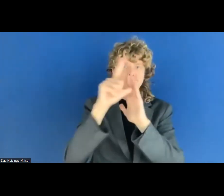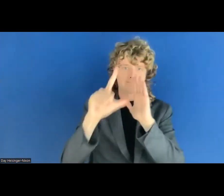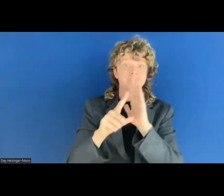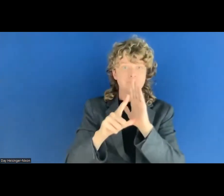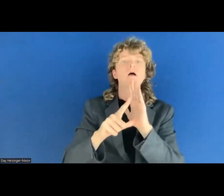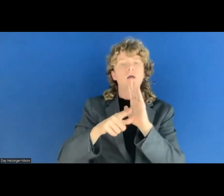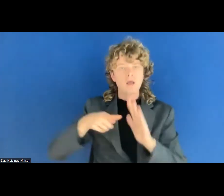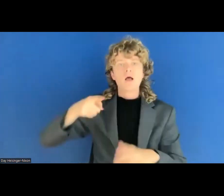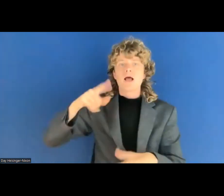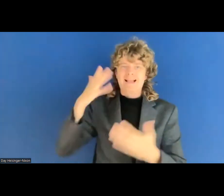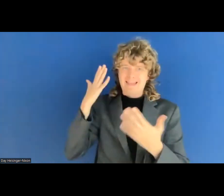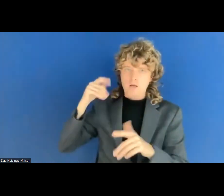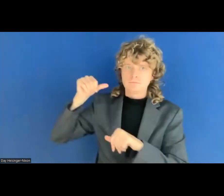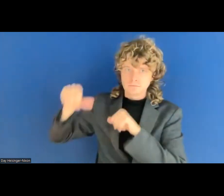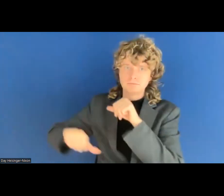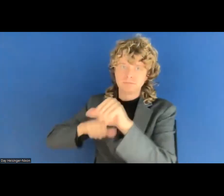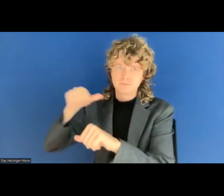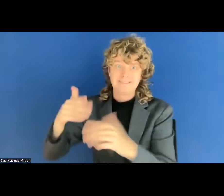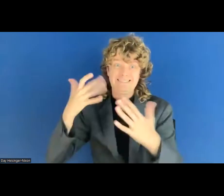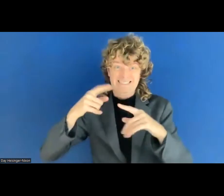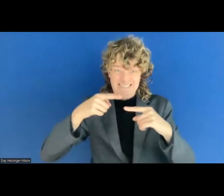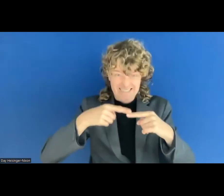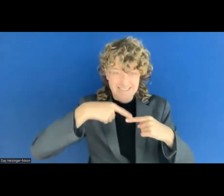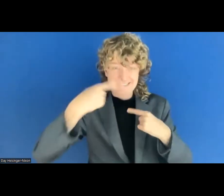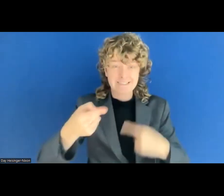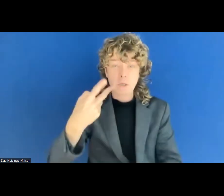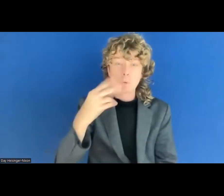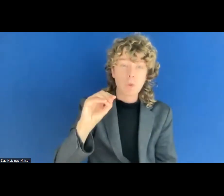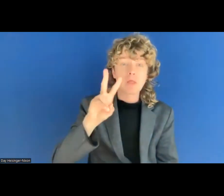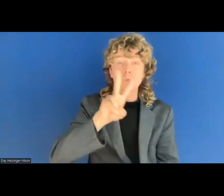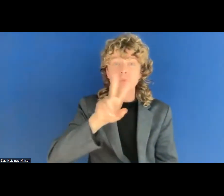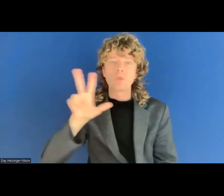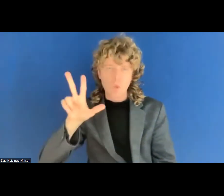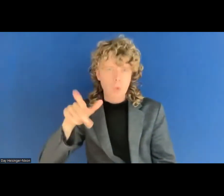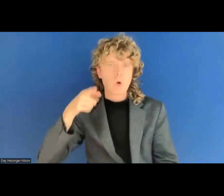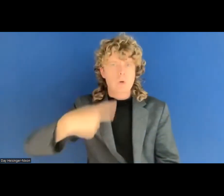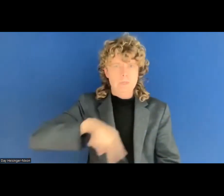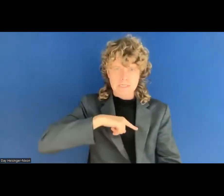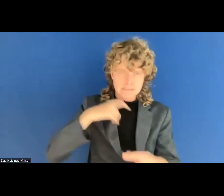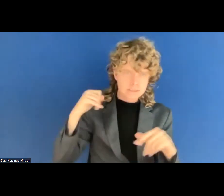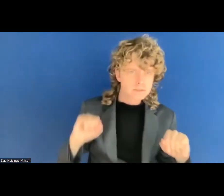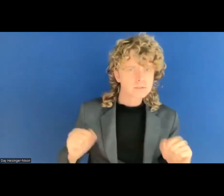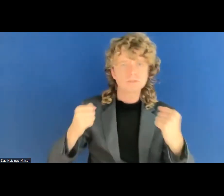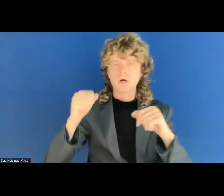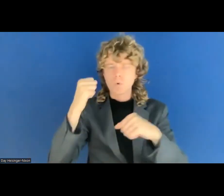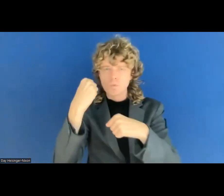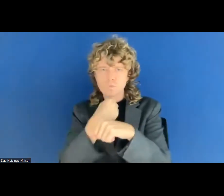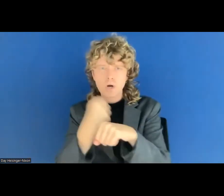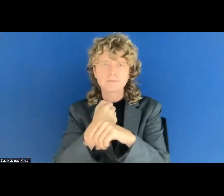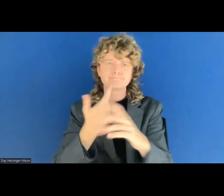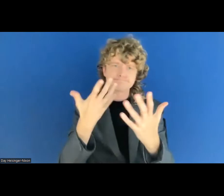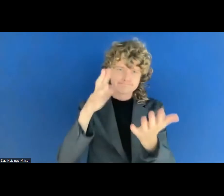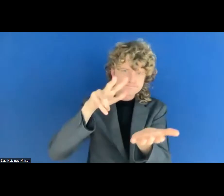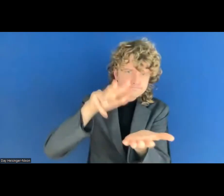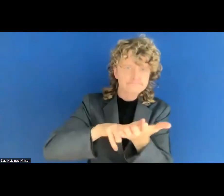services. So this is the background for today's standardization and requirements panel, where we will hear from standardization